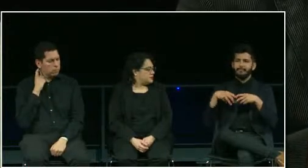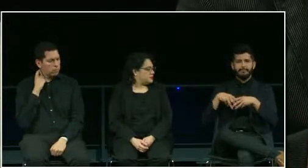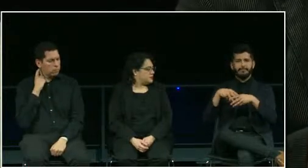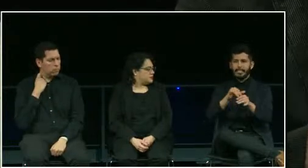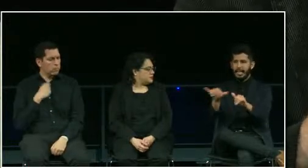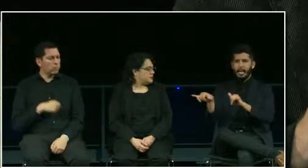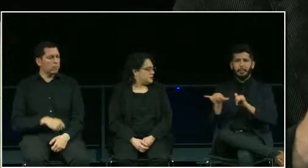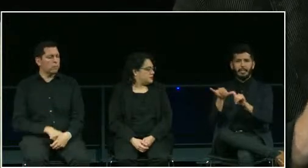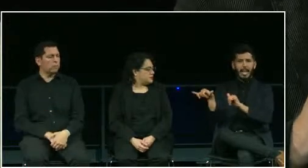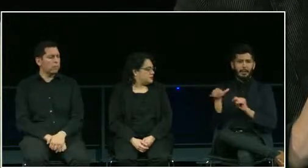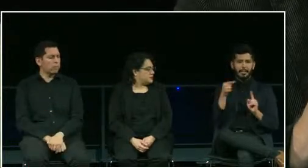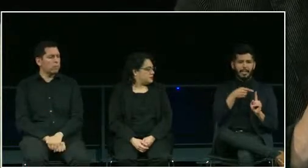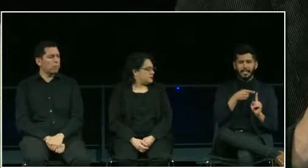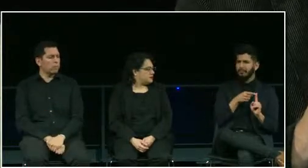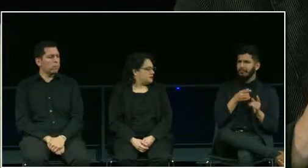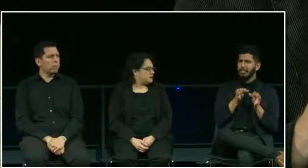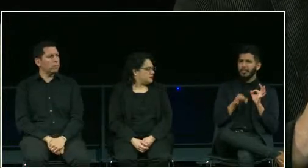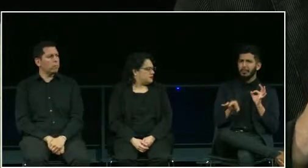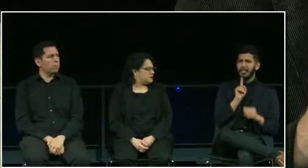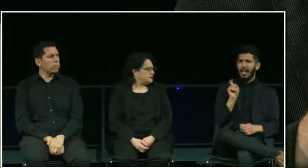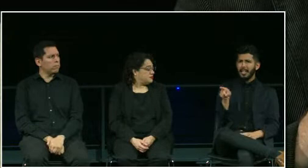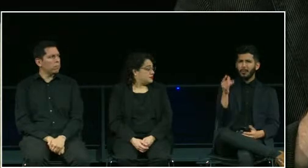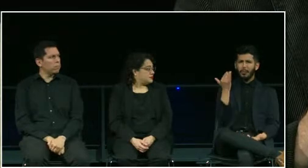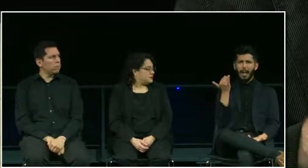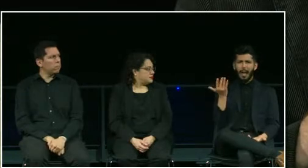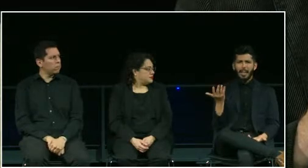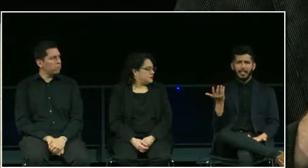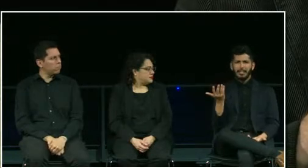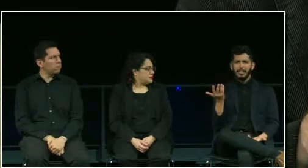like, he simply asks why.